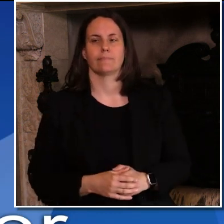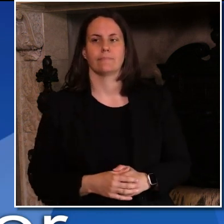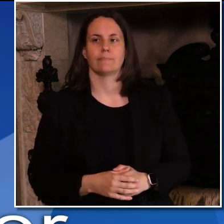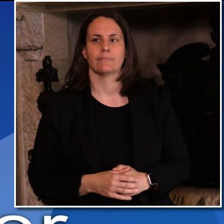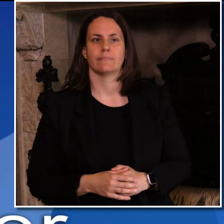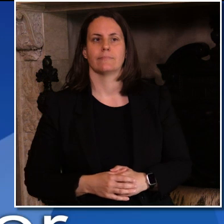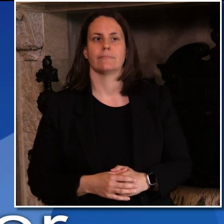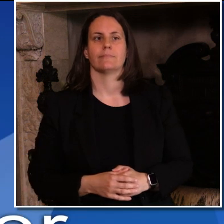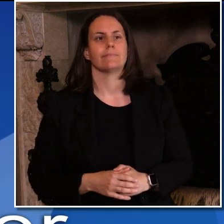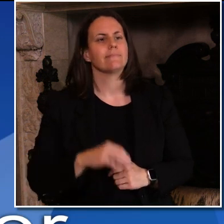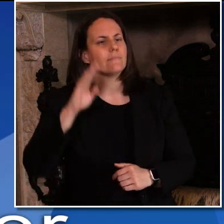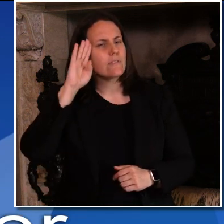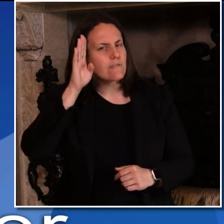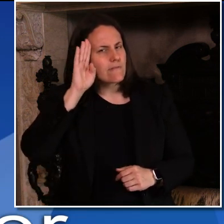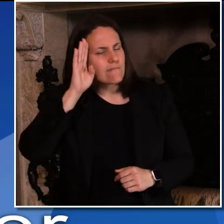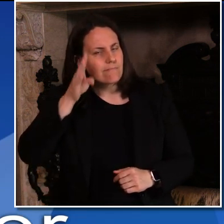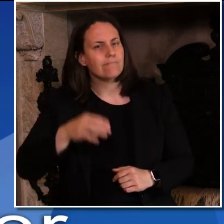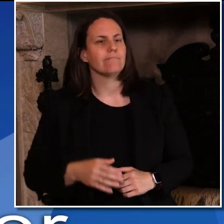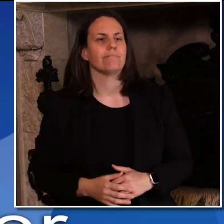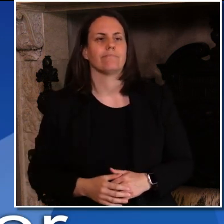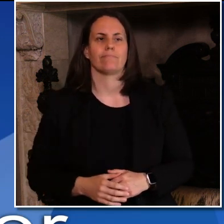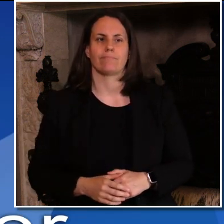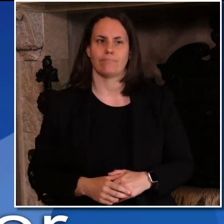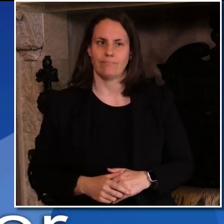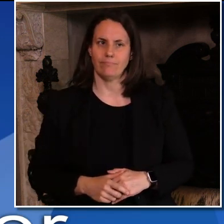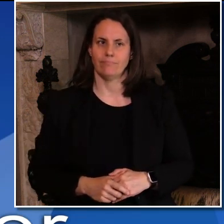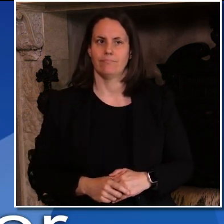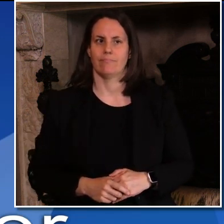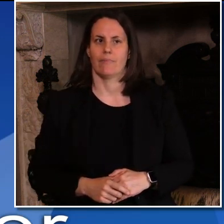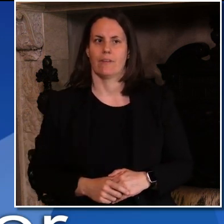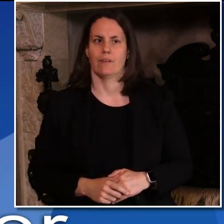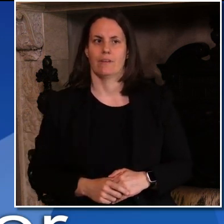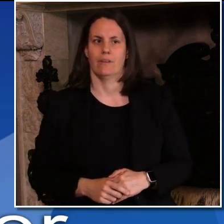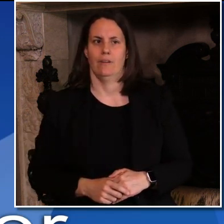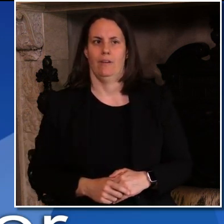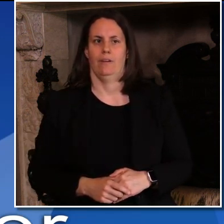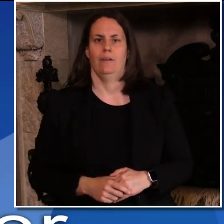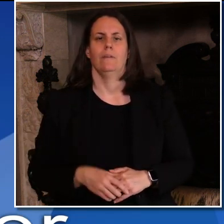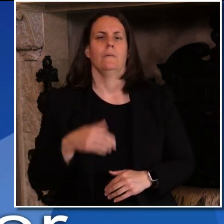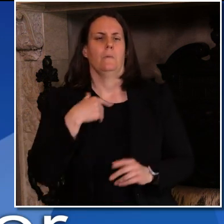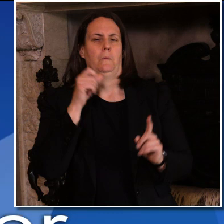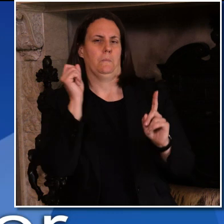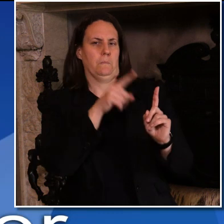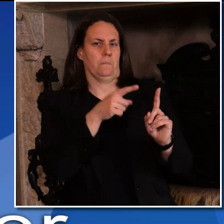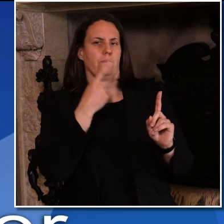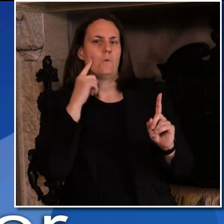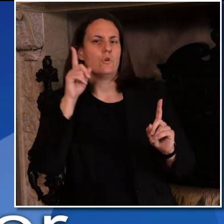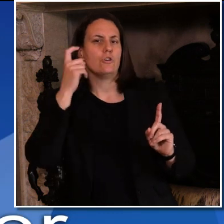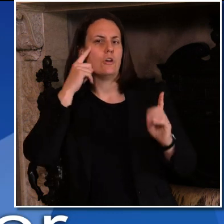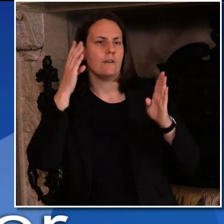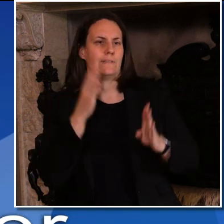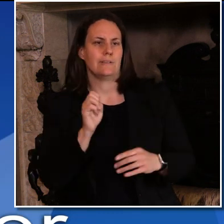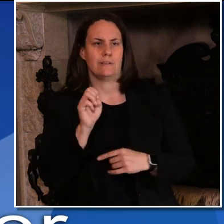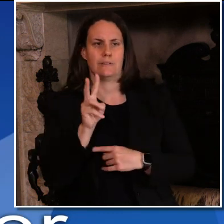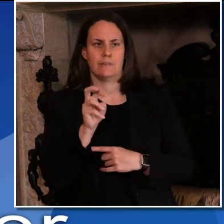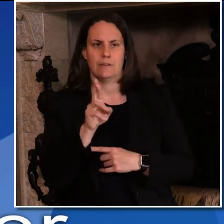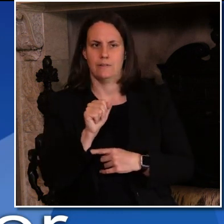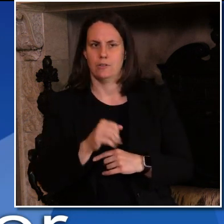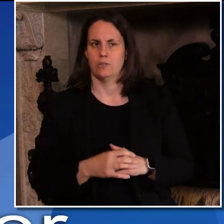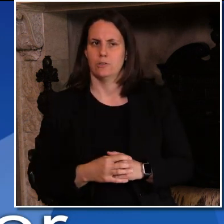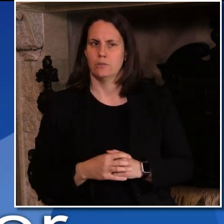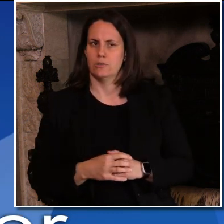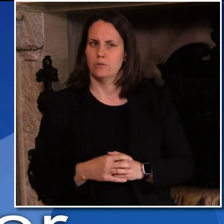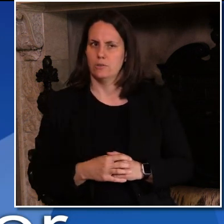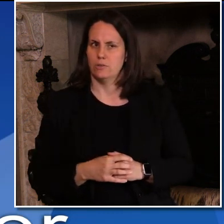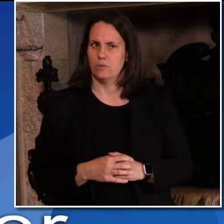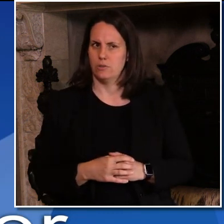Hi, thanks for taking the call. Governor Evers, you announced a cut in state spending today that's